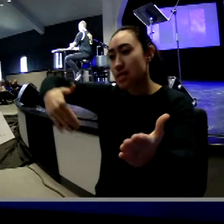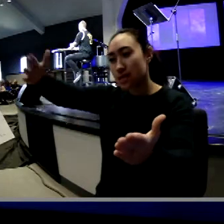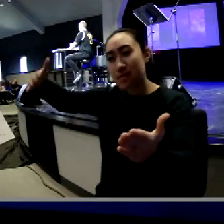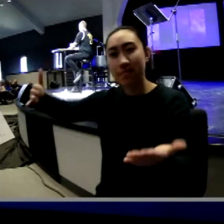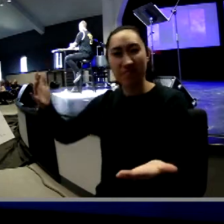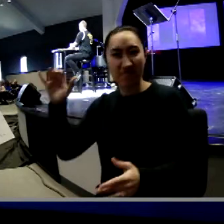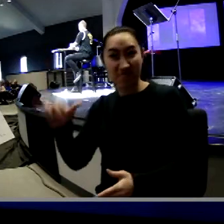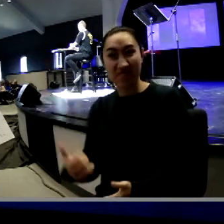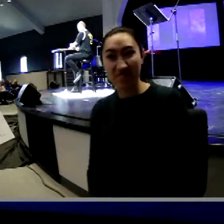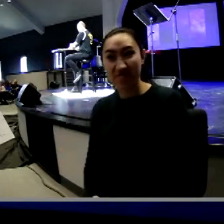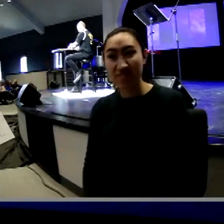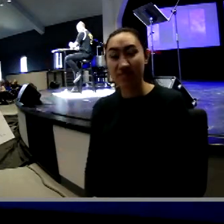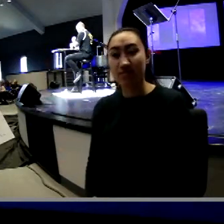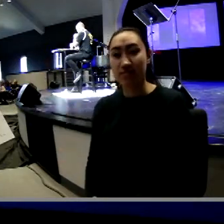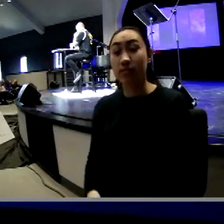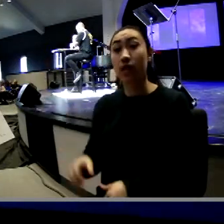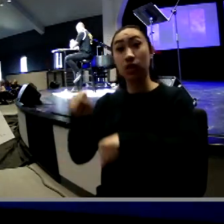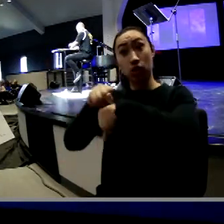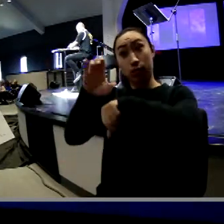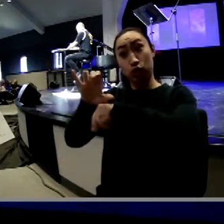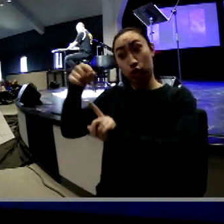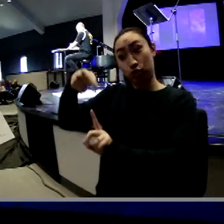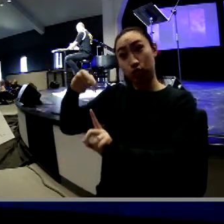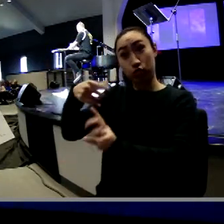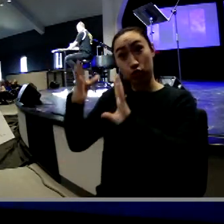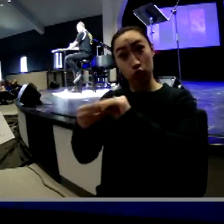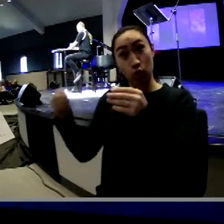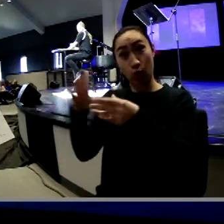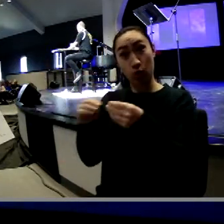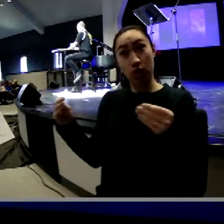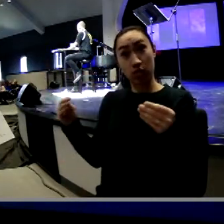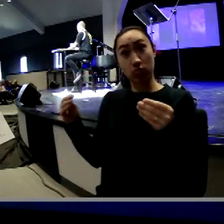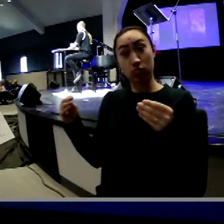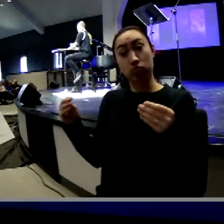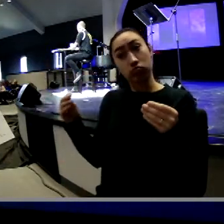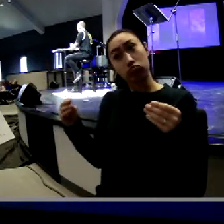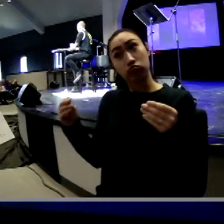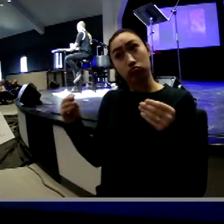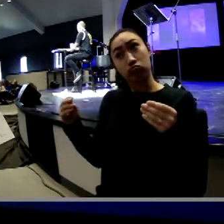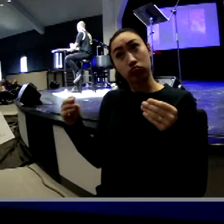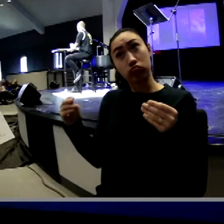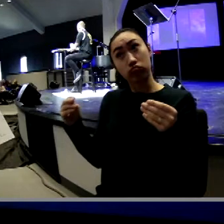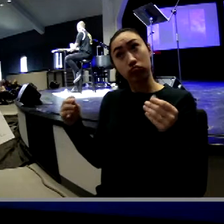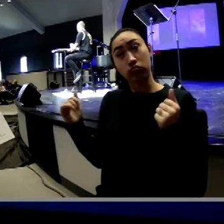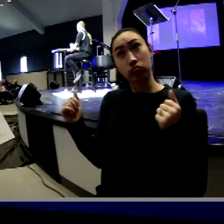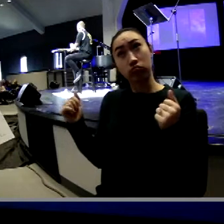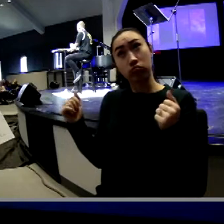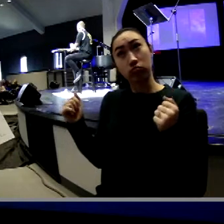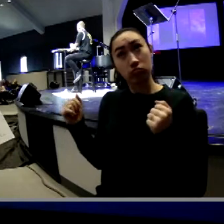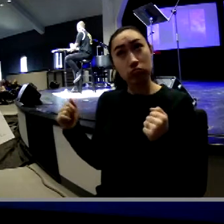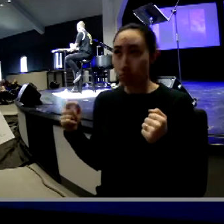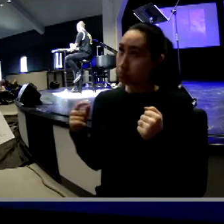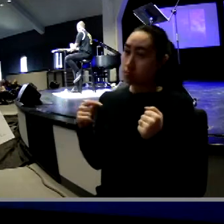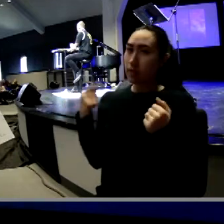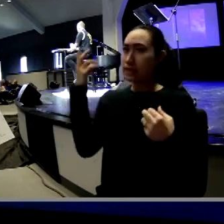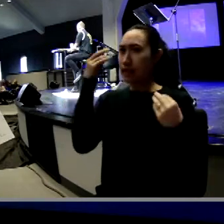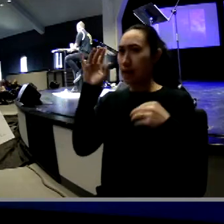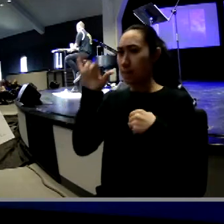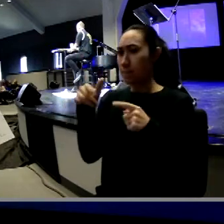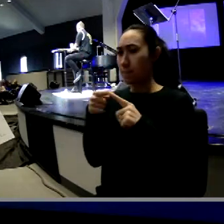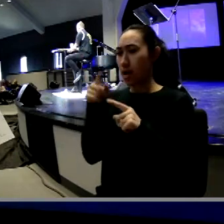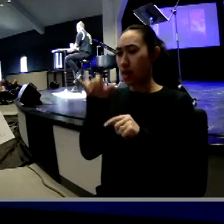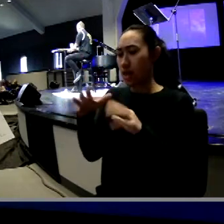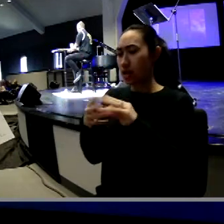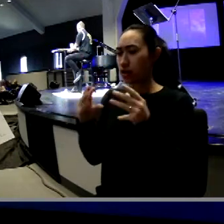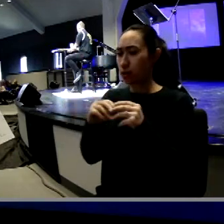story, or the story of Summit. I don't want to live in a small story for Summit. I don't want